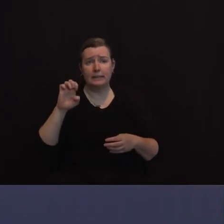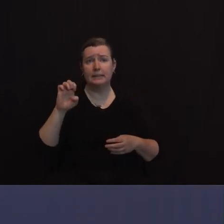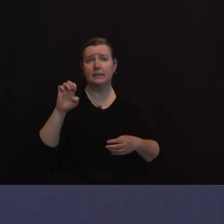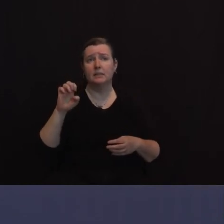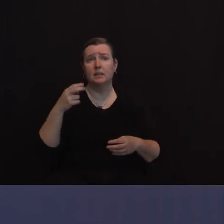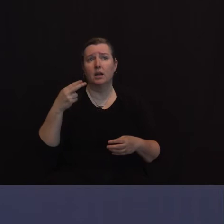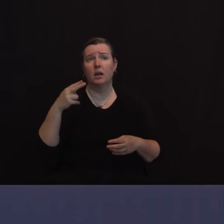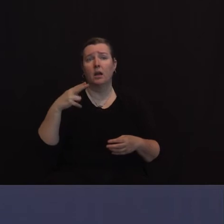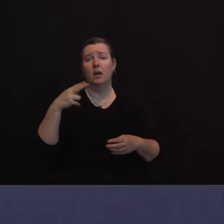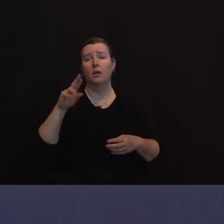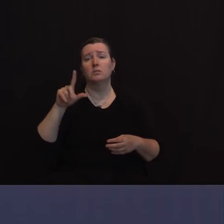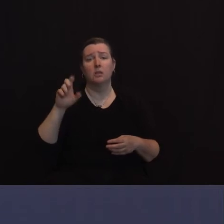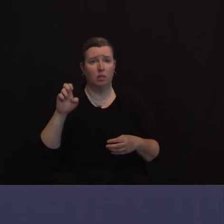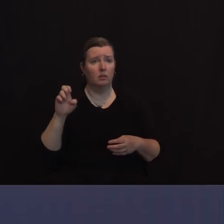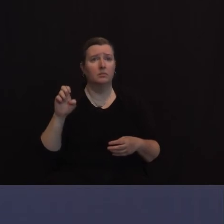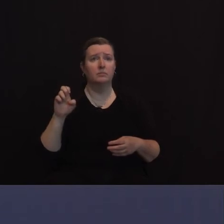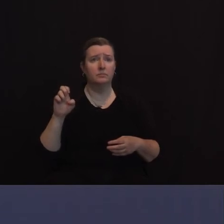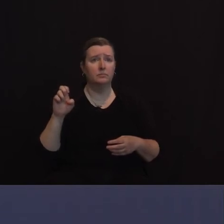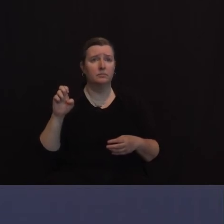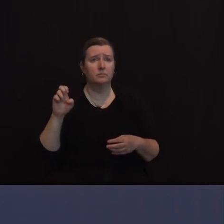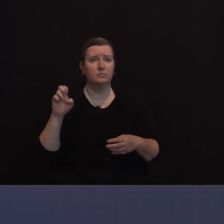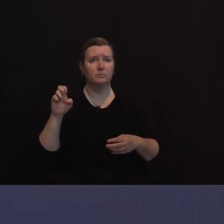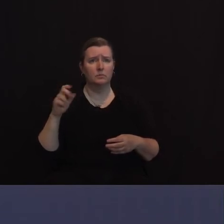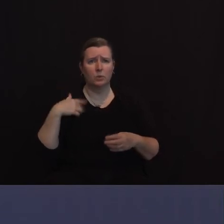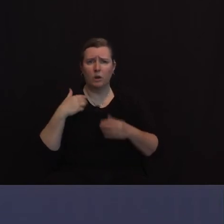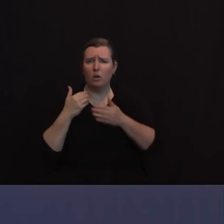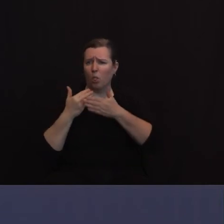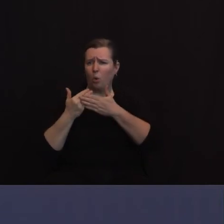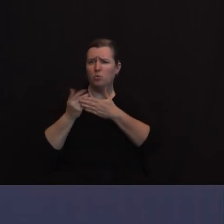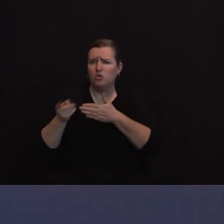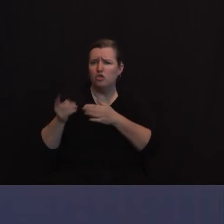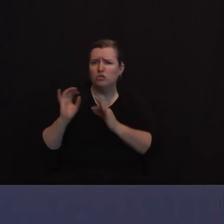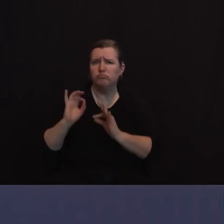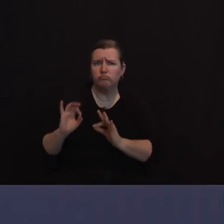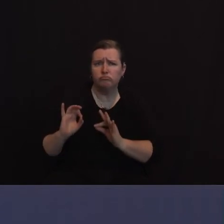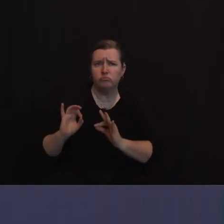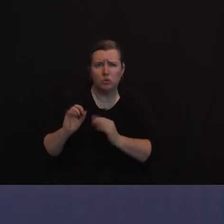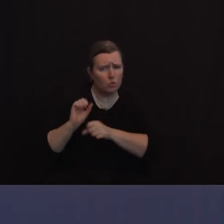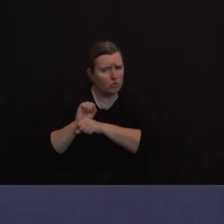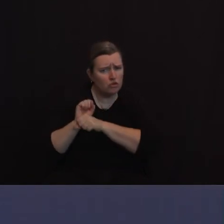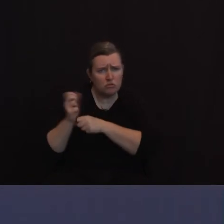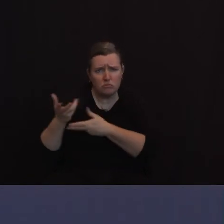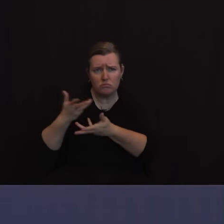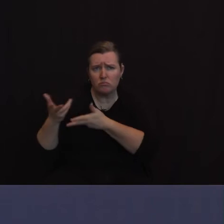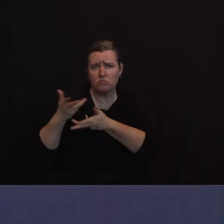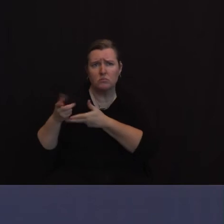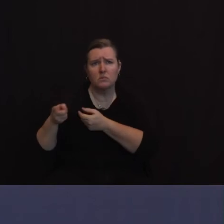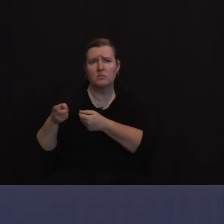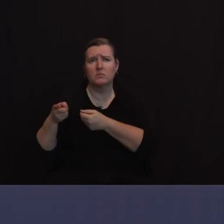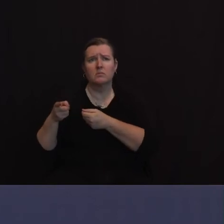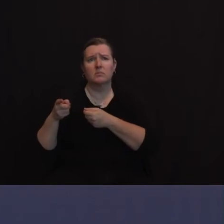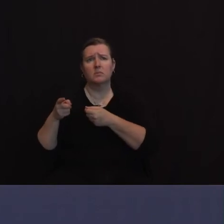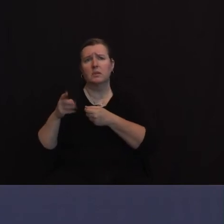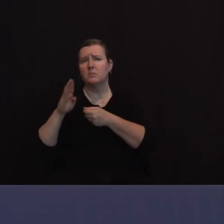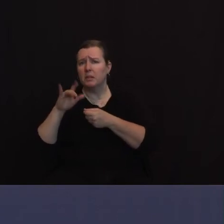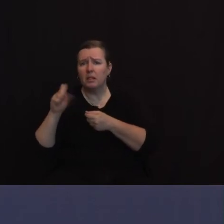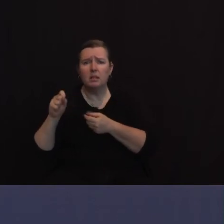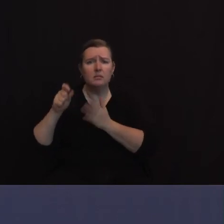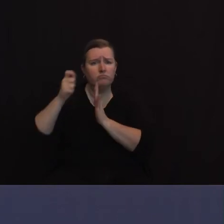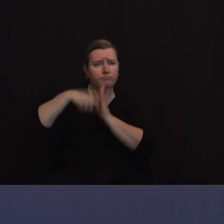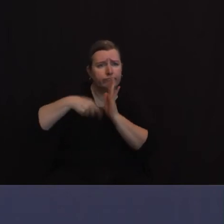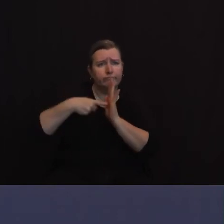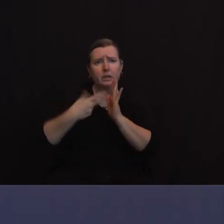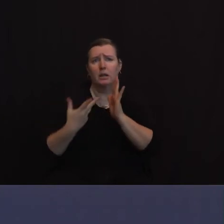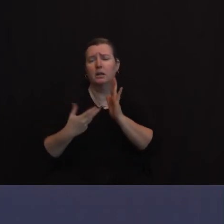to and have worked on countless bills together. 2 stars vying to replace